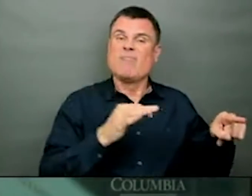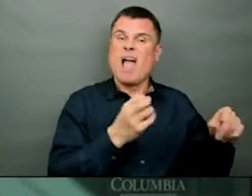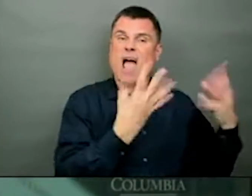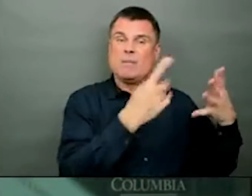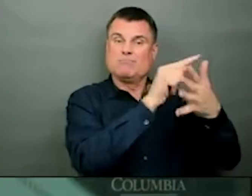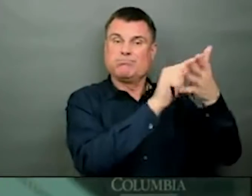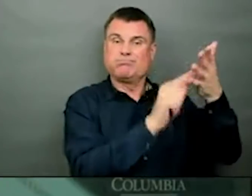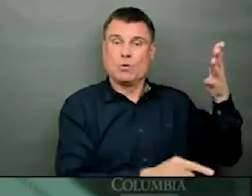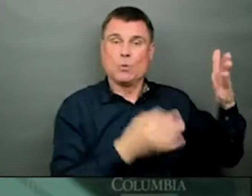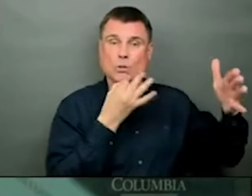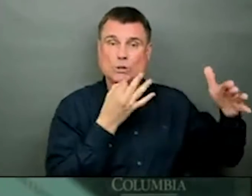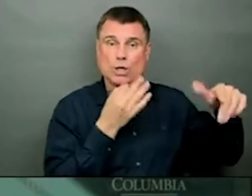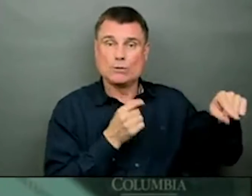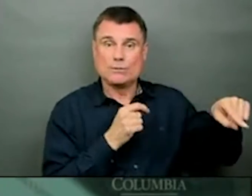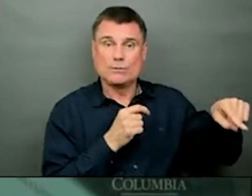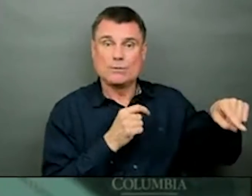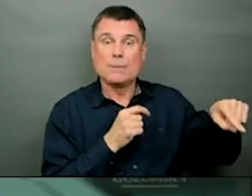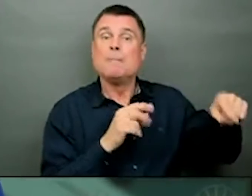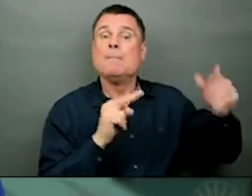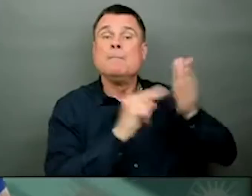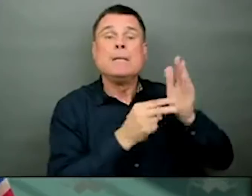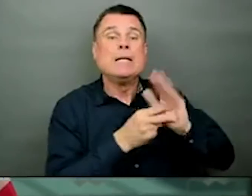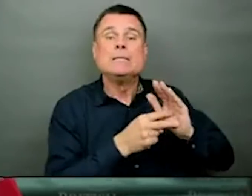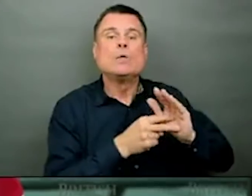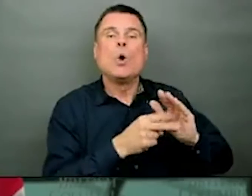Next question is from Keith Baldry, Global News.